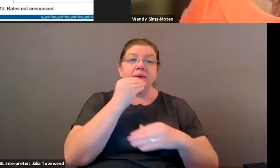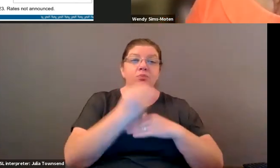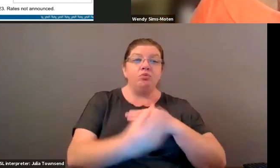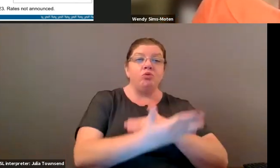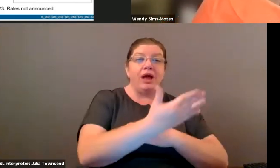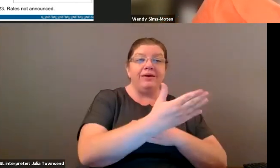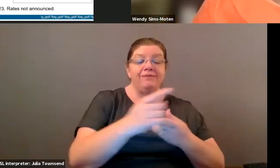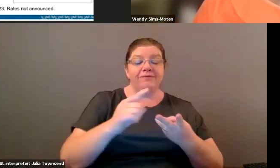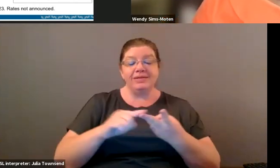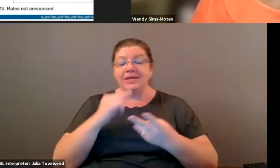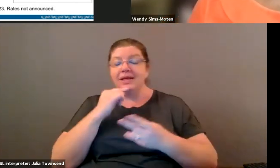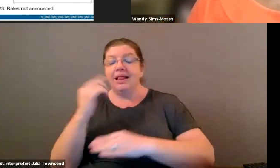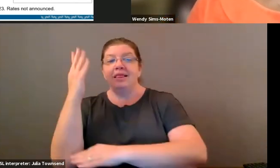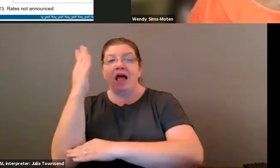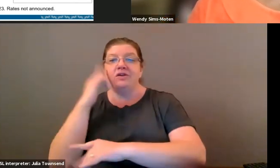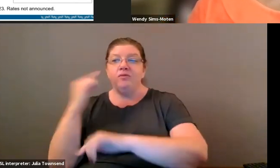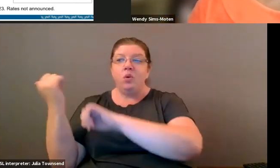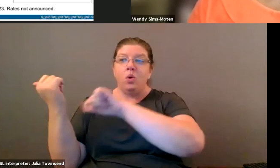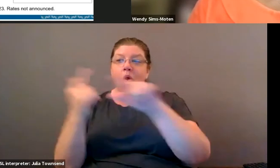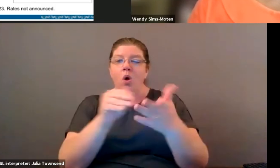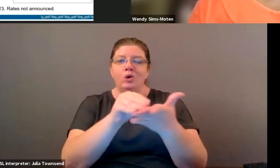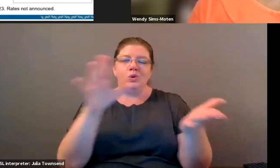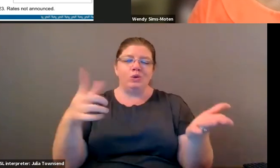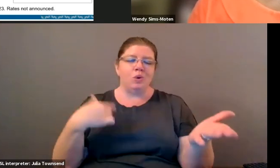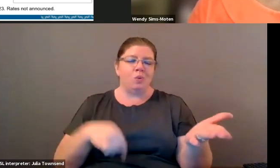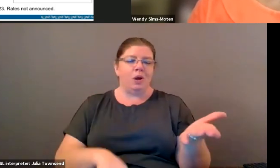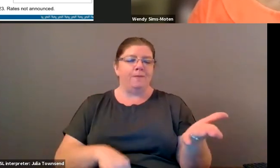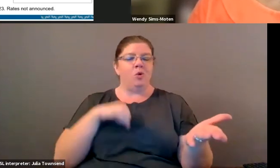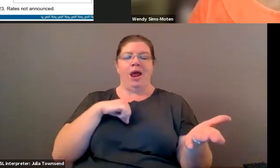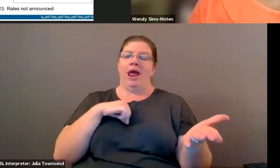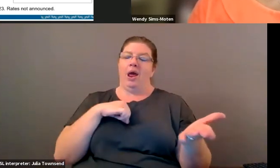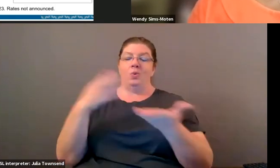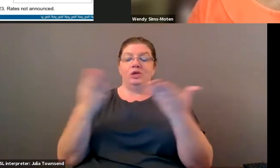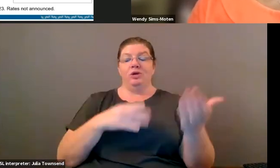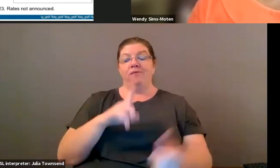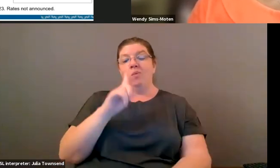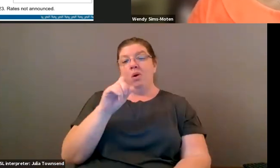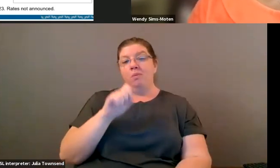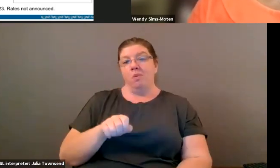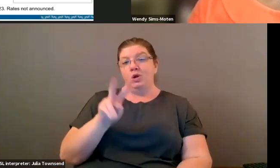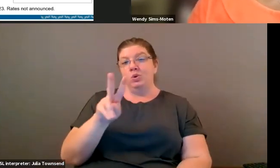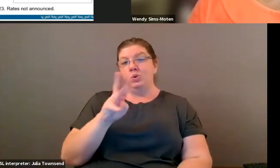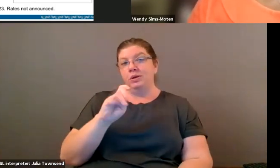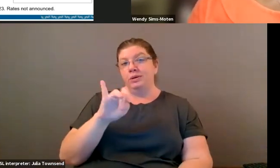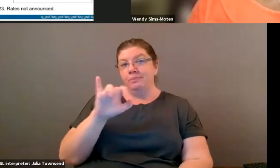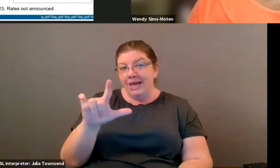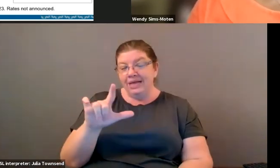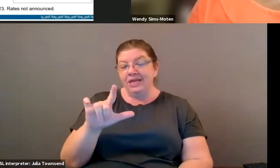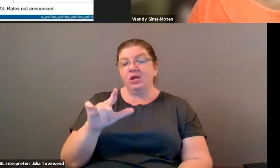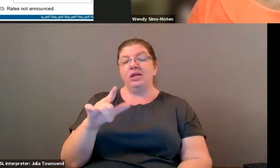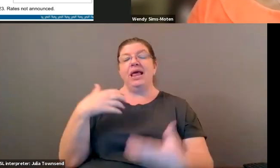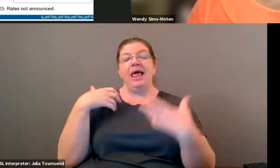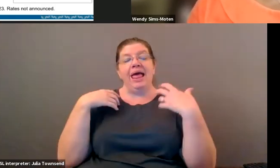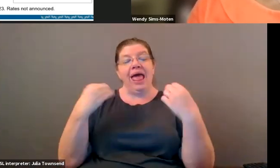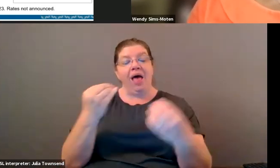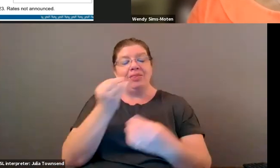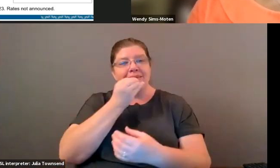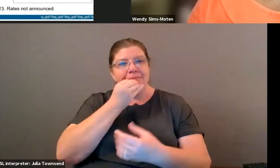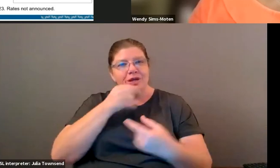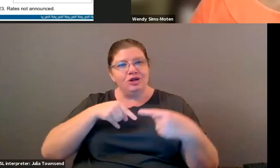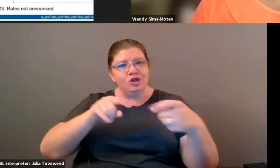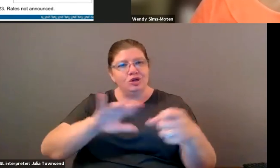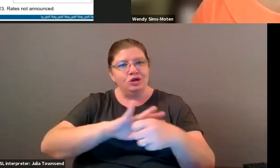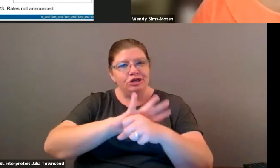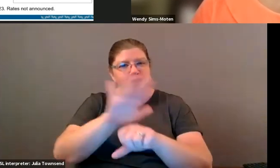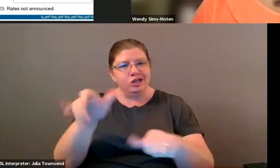all students. We are proud that we could have served 1.2 million nourishing meals through this challenging time. And